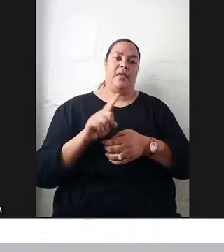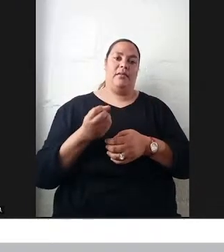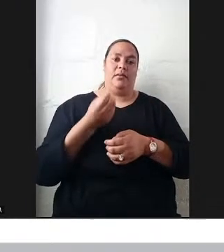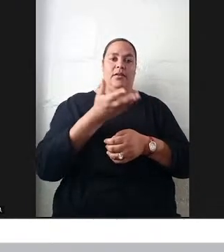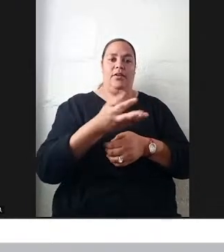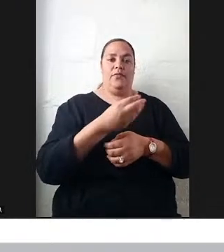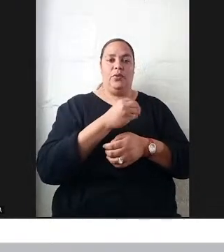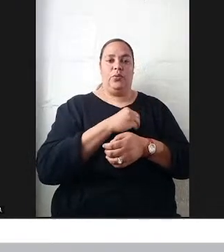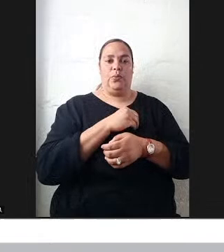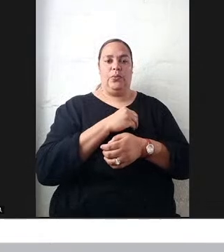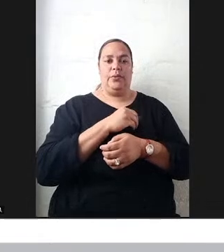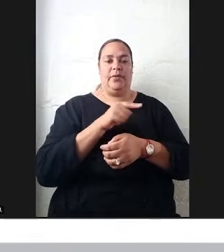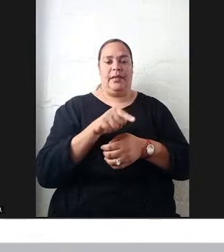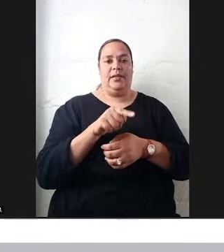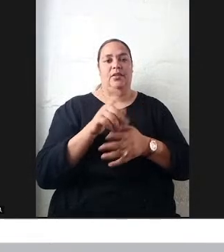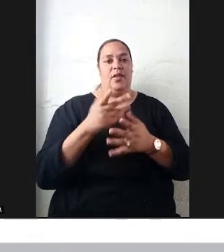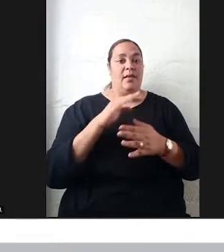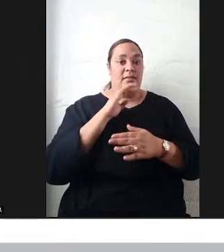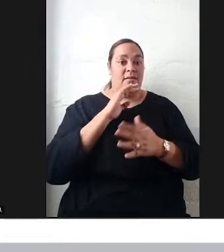I hope that that's enough.